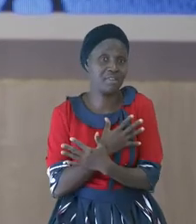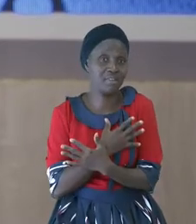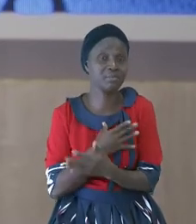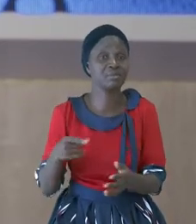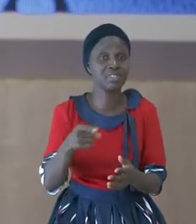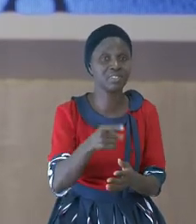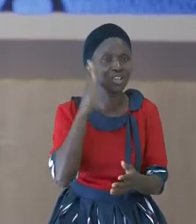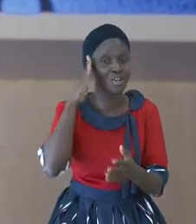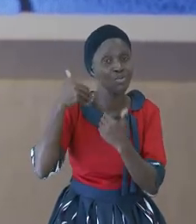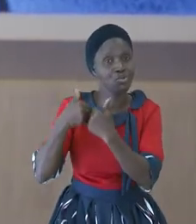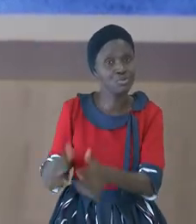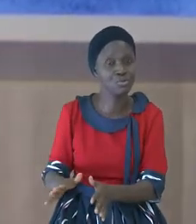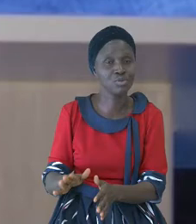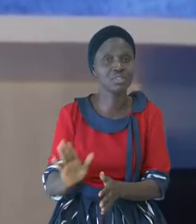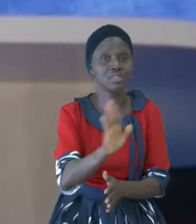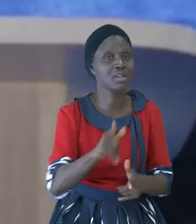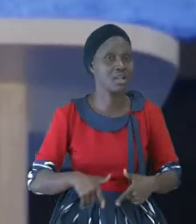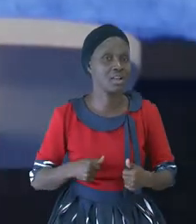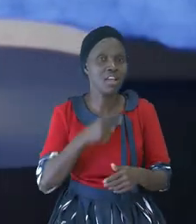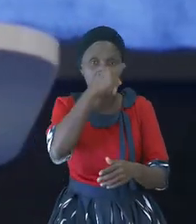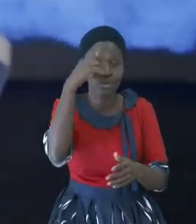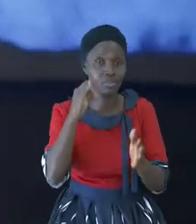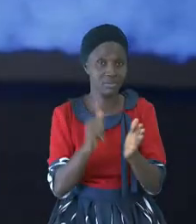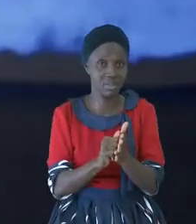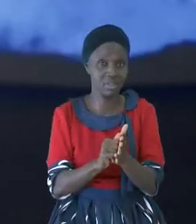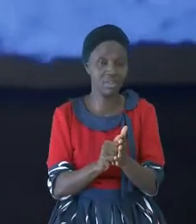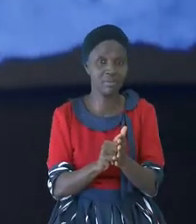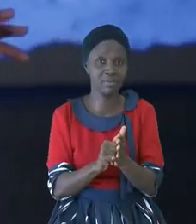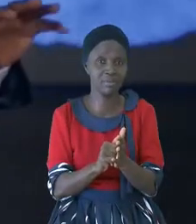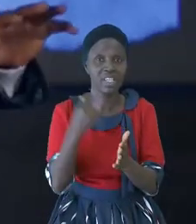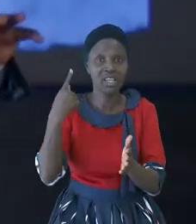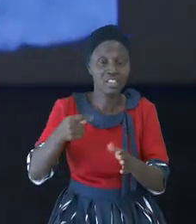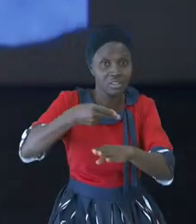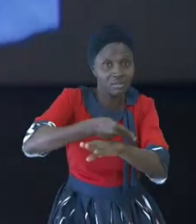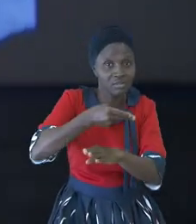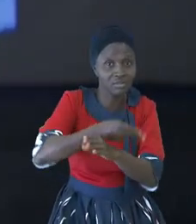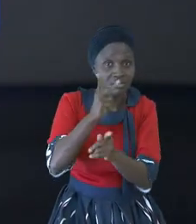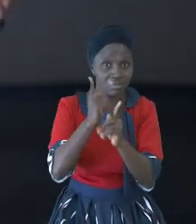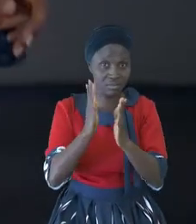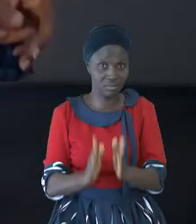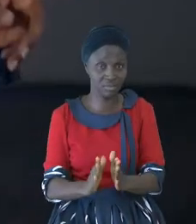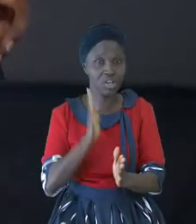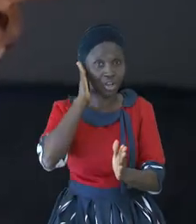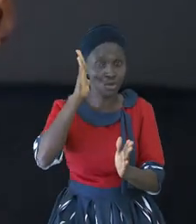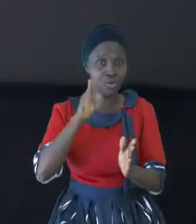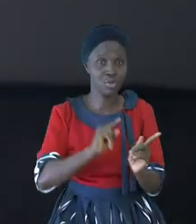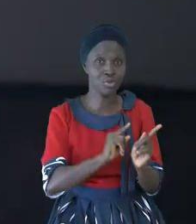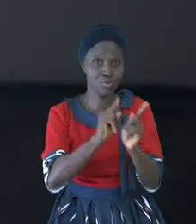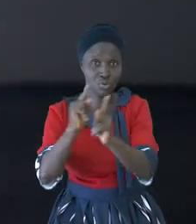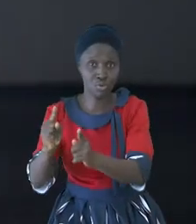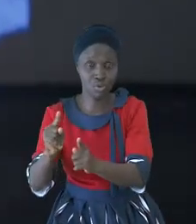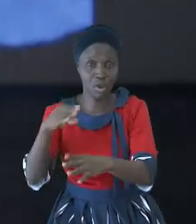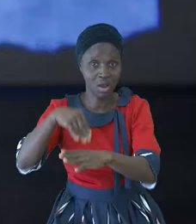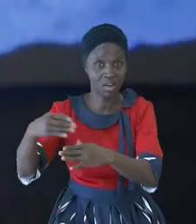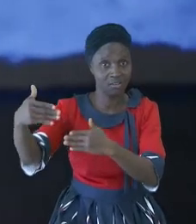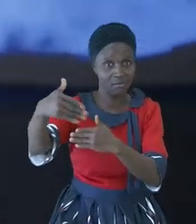they lose their lives. Because of that, the shepherd will go ahead of the sheep and will